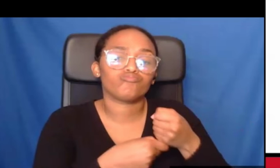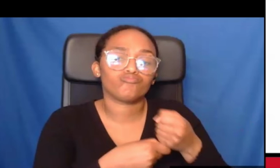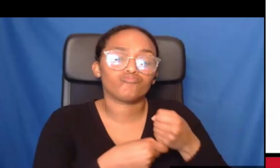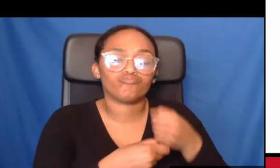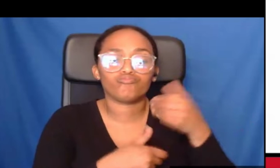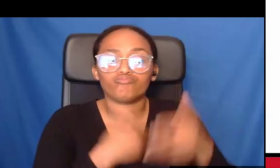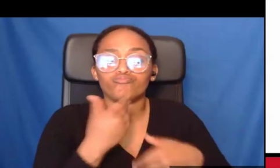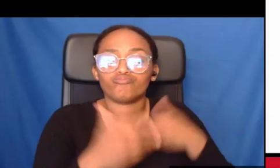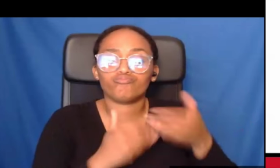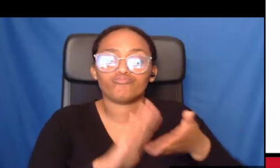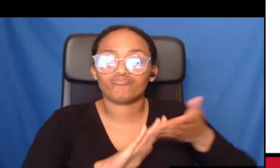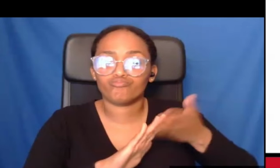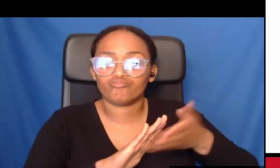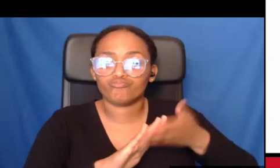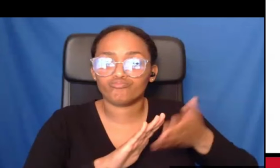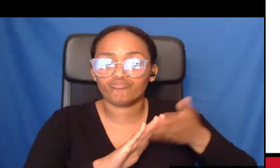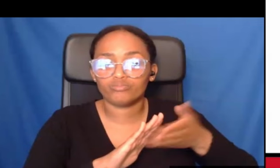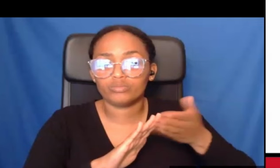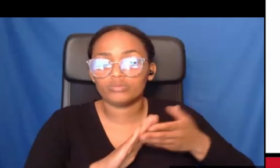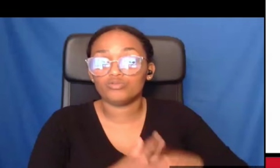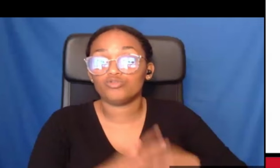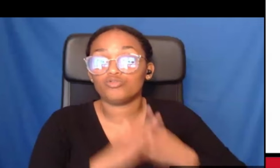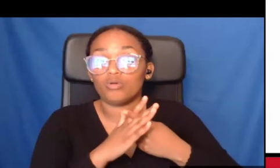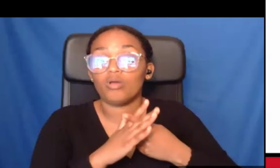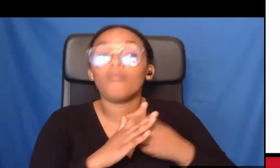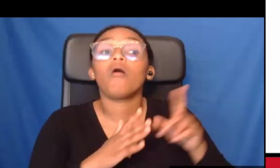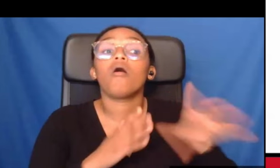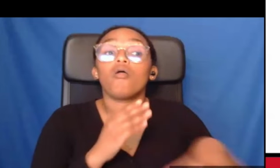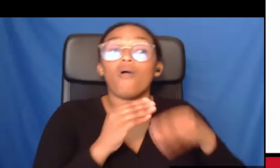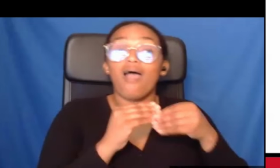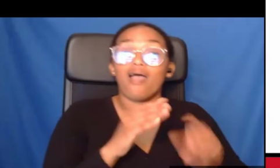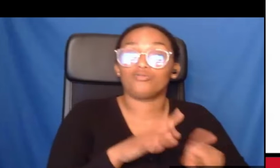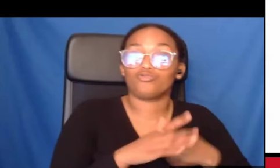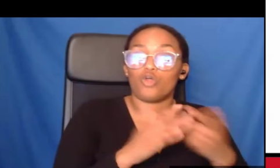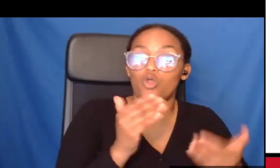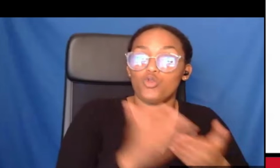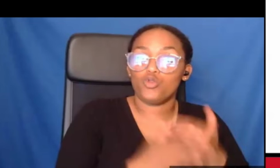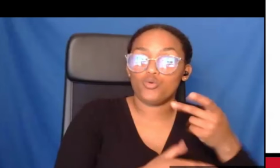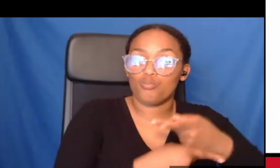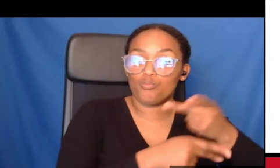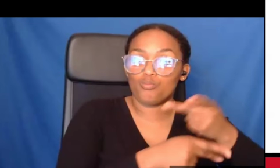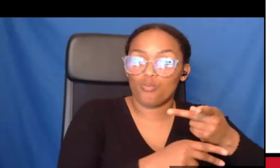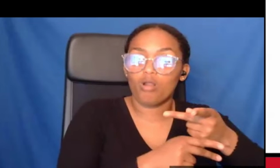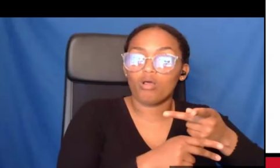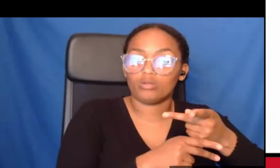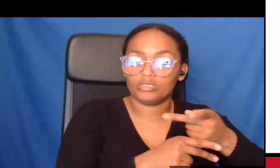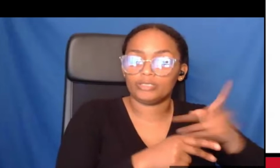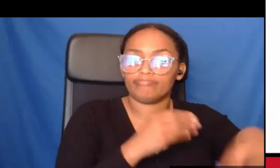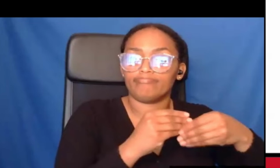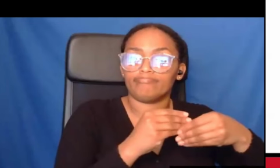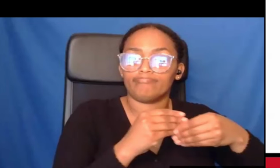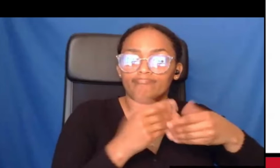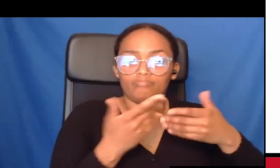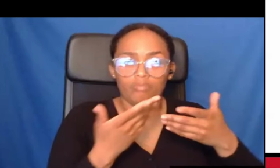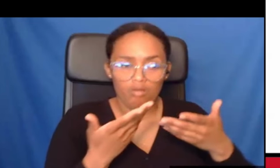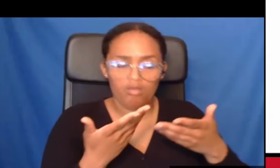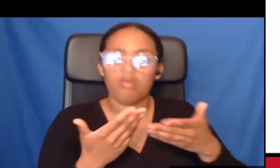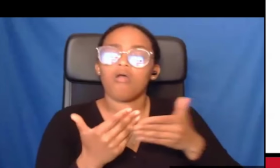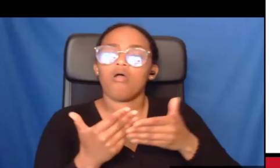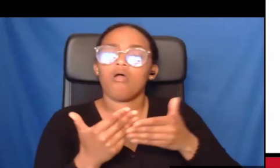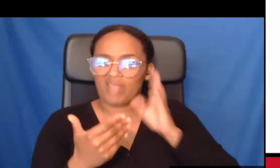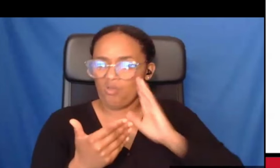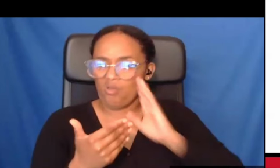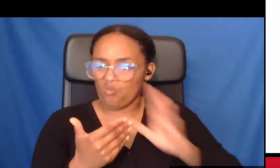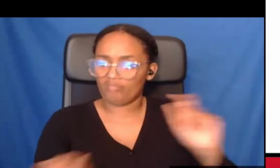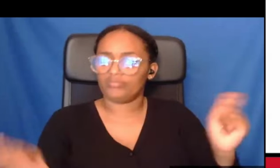you're you started a new product line. There's some substantial change that has exposed